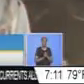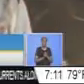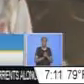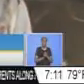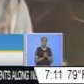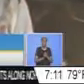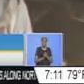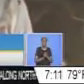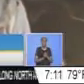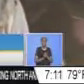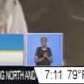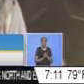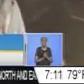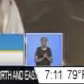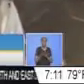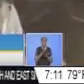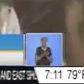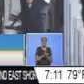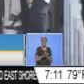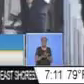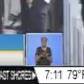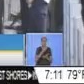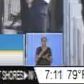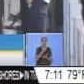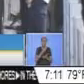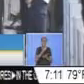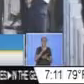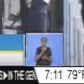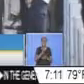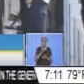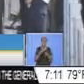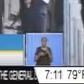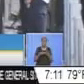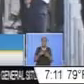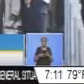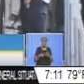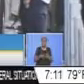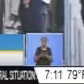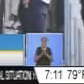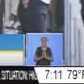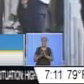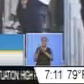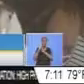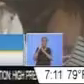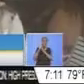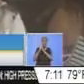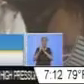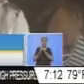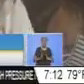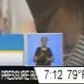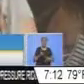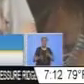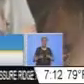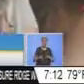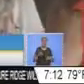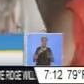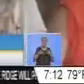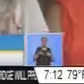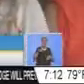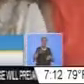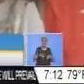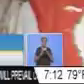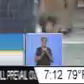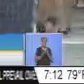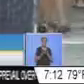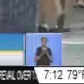is also another problem, right, downtown Nassau. And for Bahamian people, you know, coming downtown, you know, Sunday